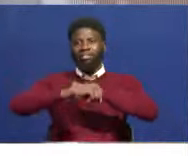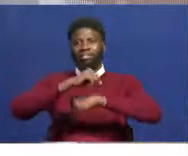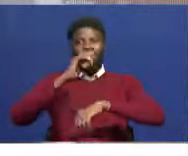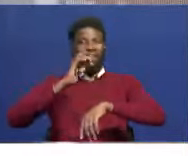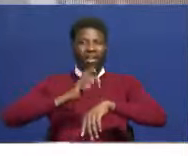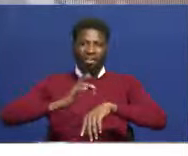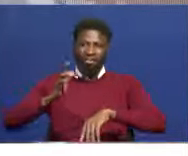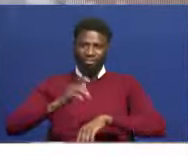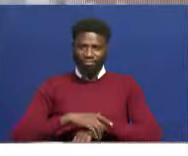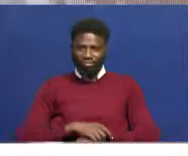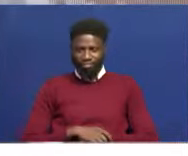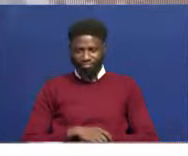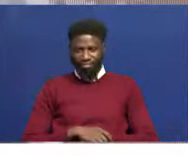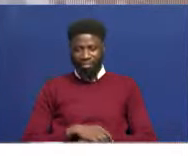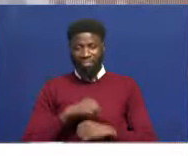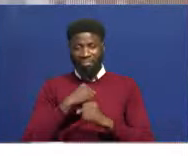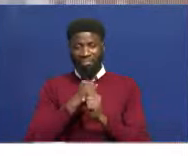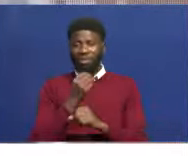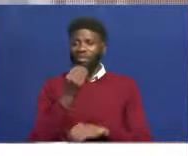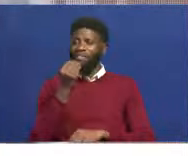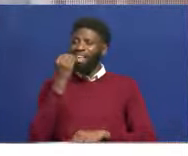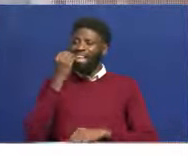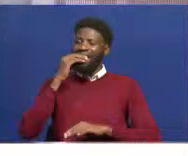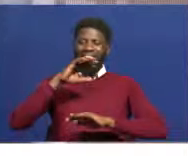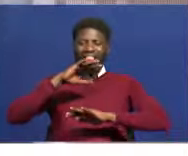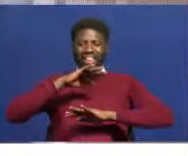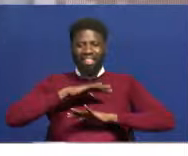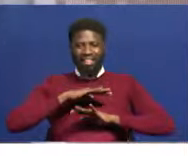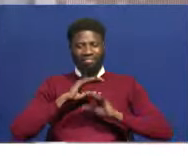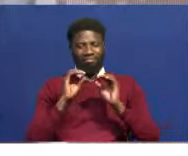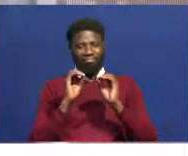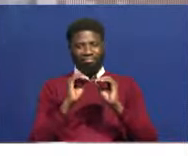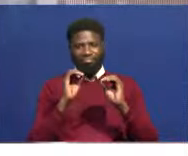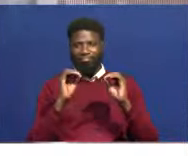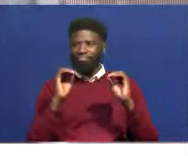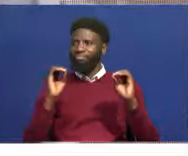causing food insecurity.